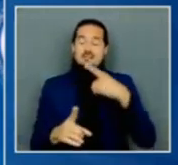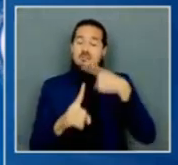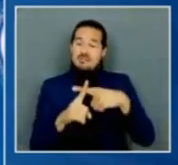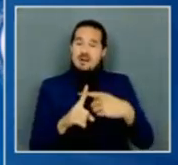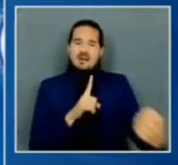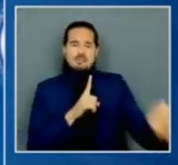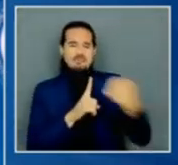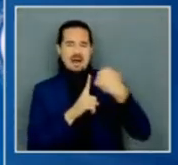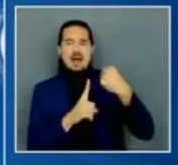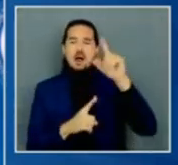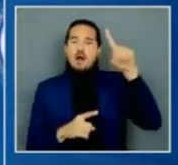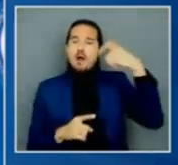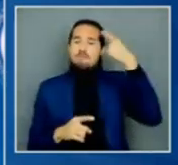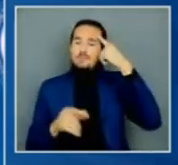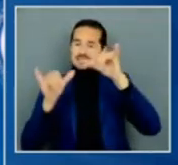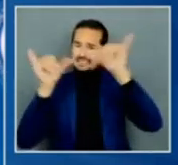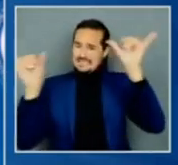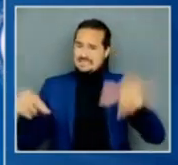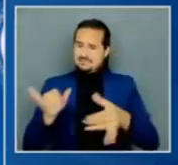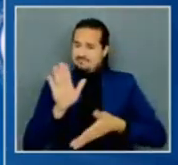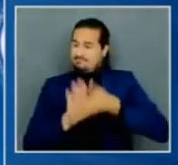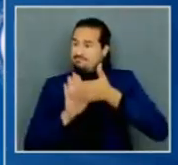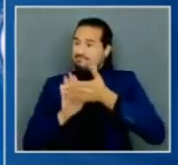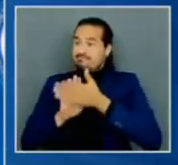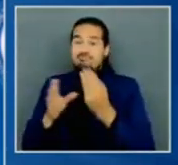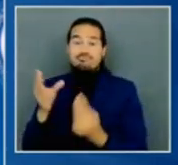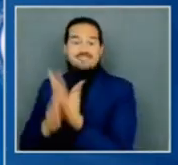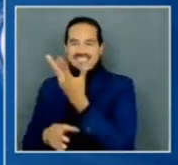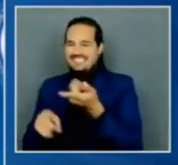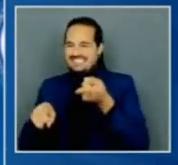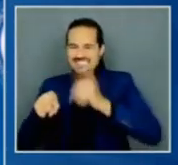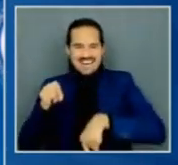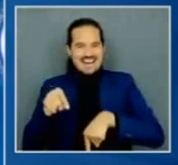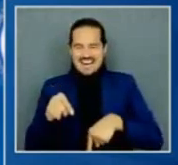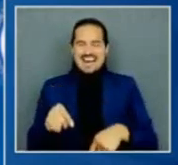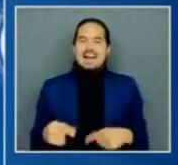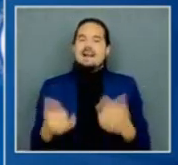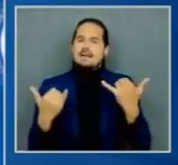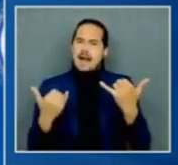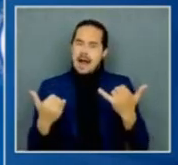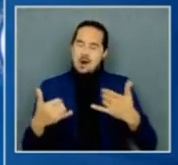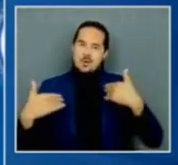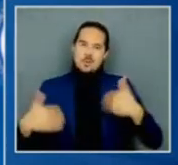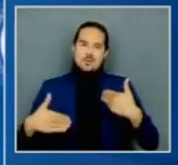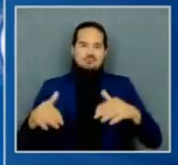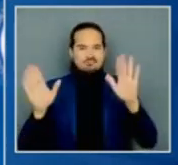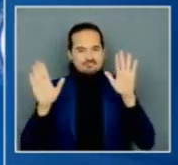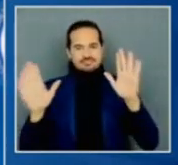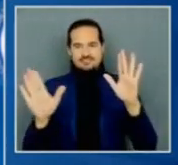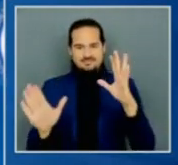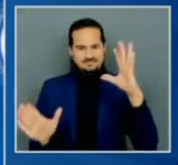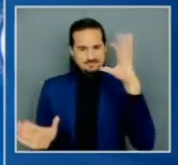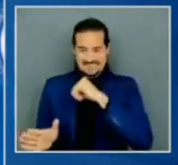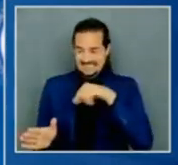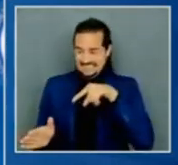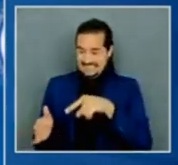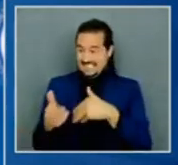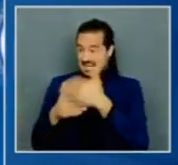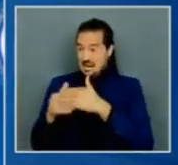empower everyone to thrive. And now comes a historic opportunity. This administration can